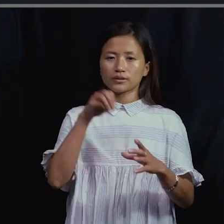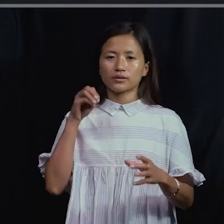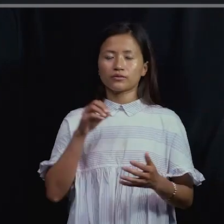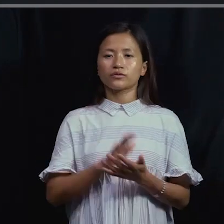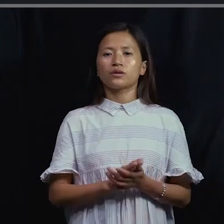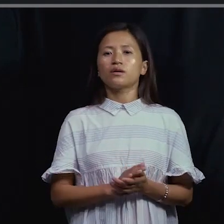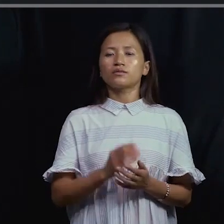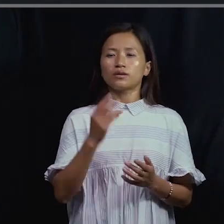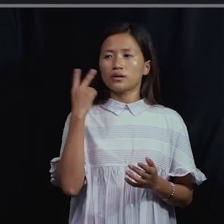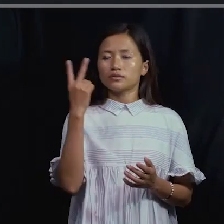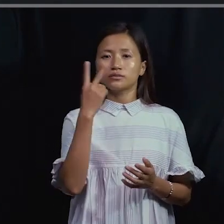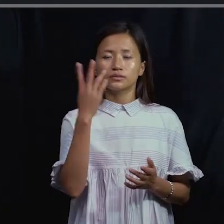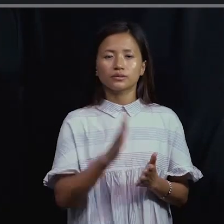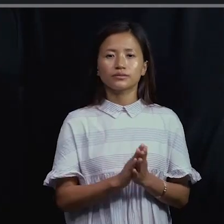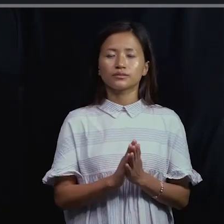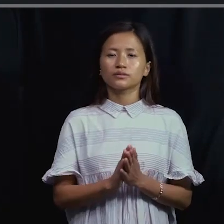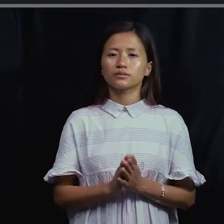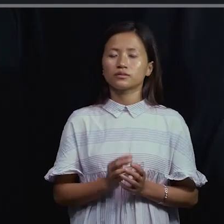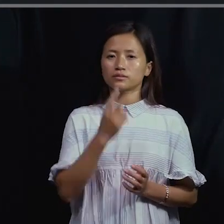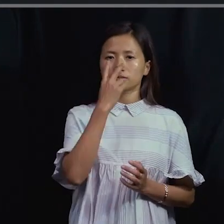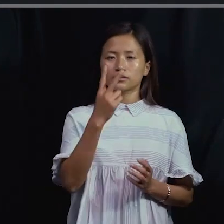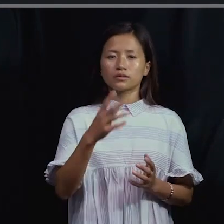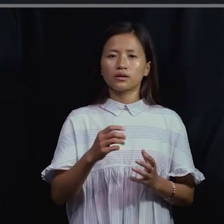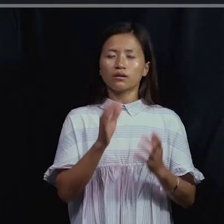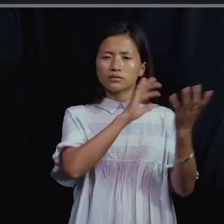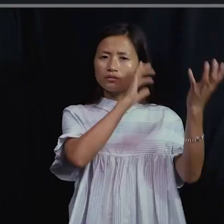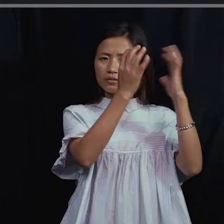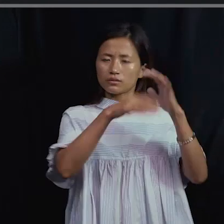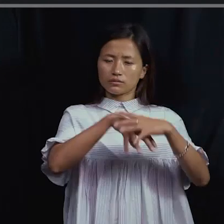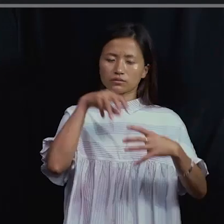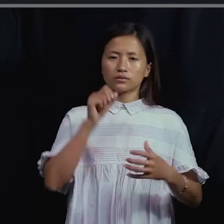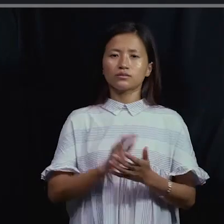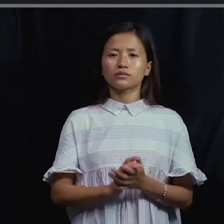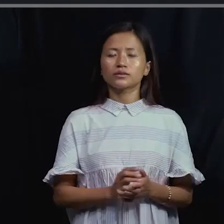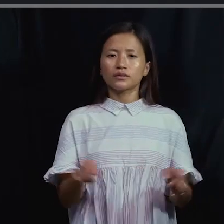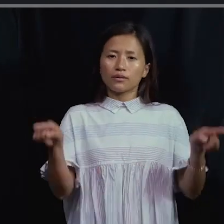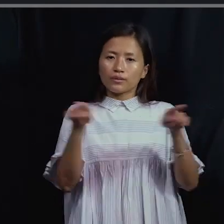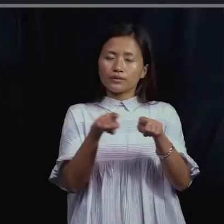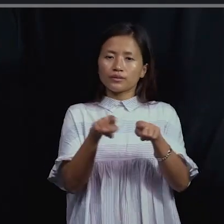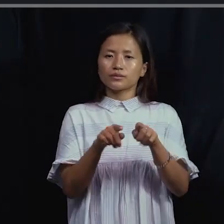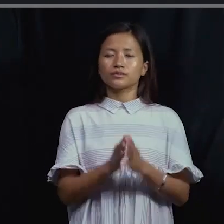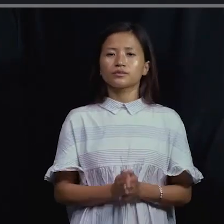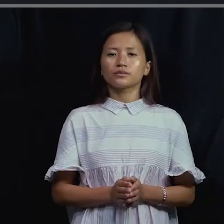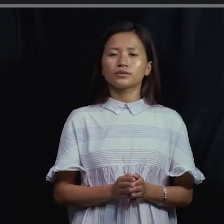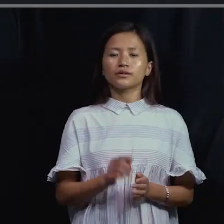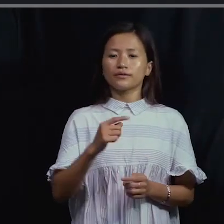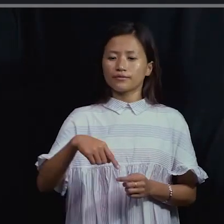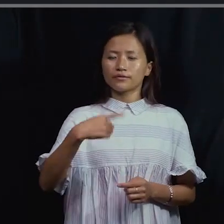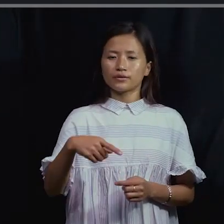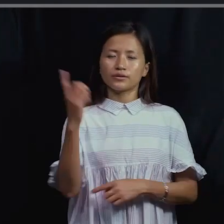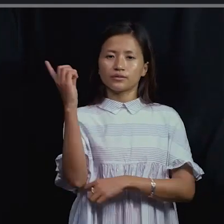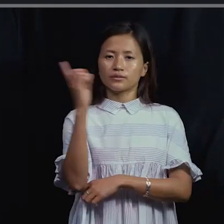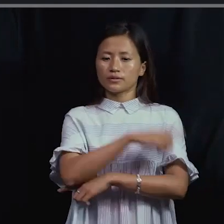outings. And then when they see the outside world, they'll be able to relate it more in their everyday life. That